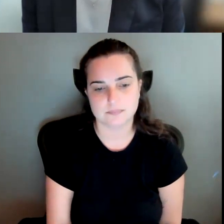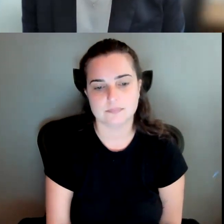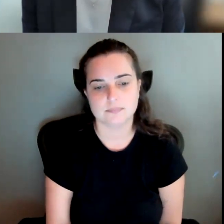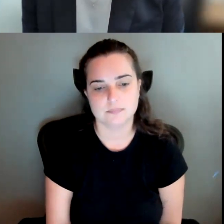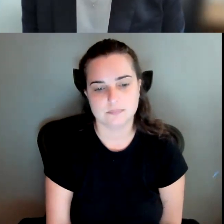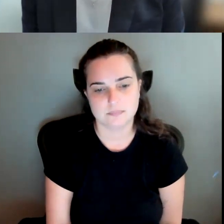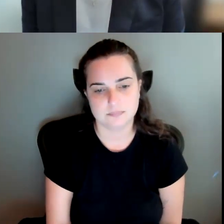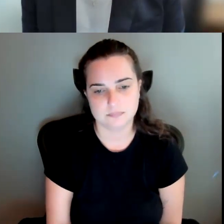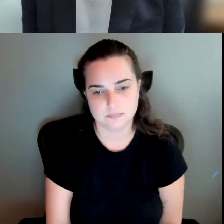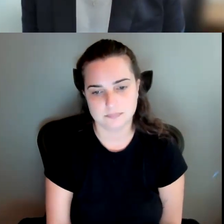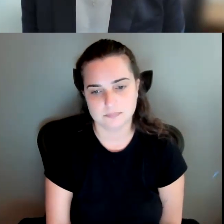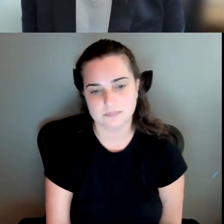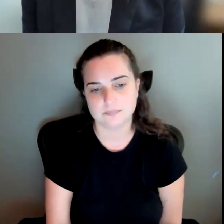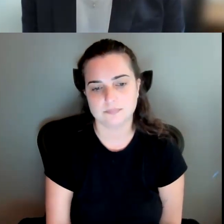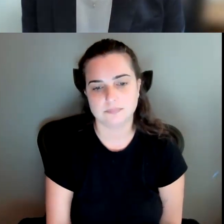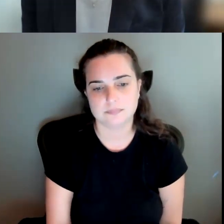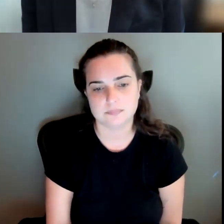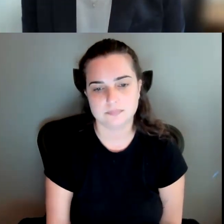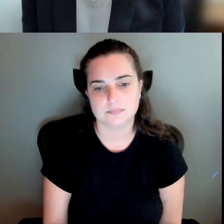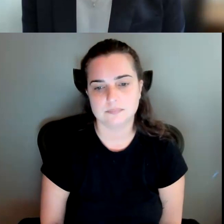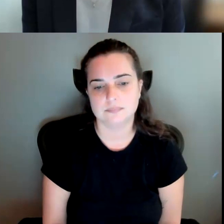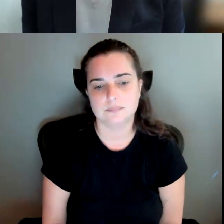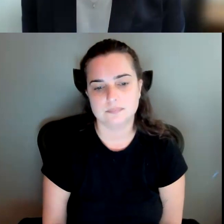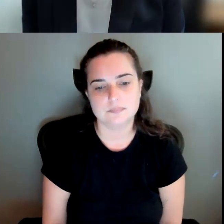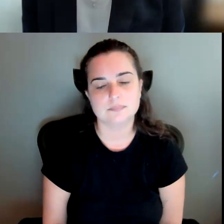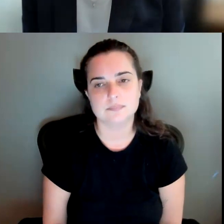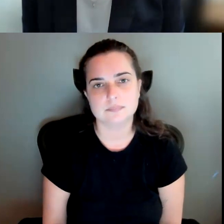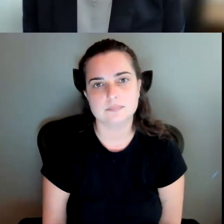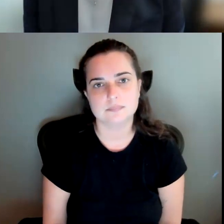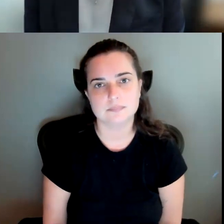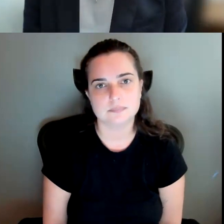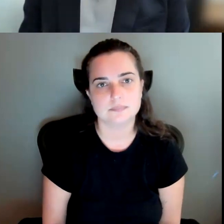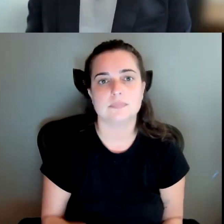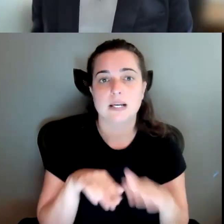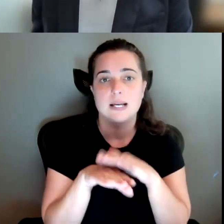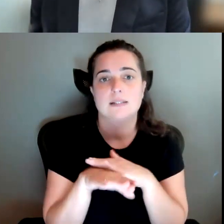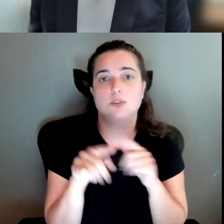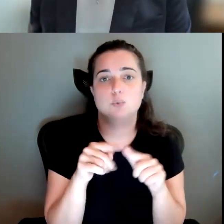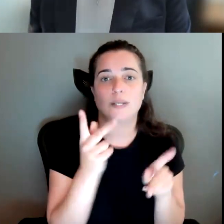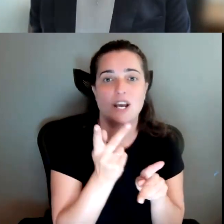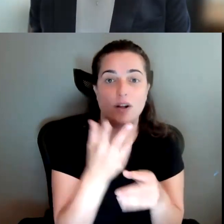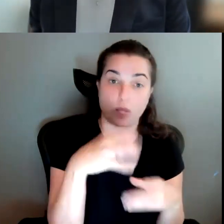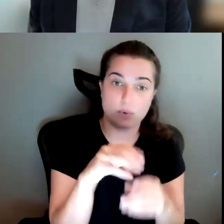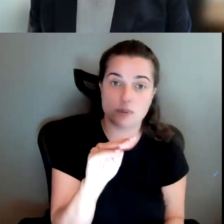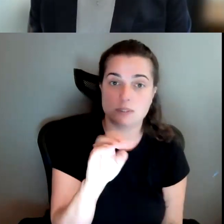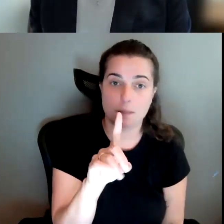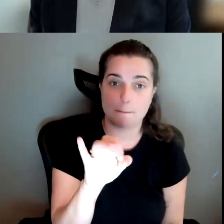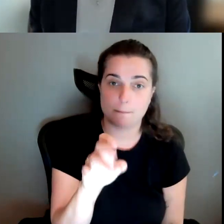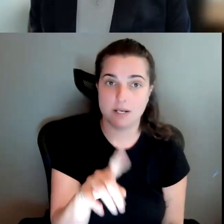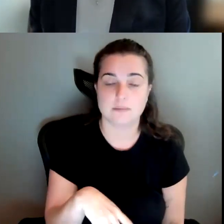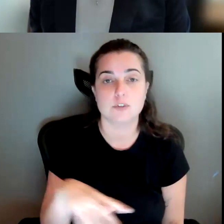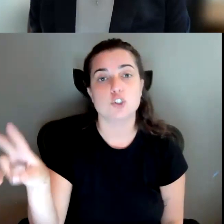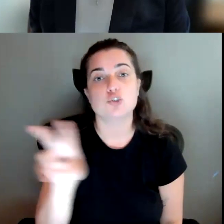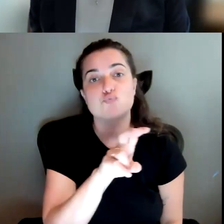recommendations in that area. And always employment, access to care includes Medicaid. Transportation issues are ones